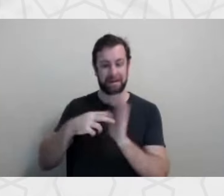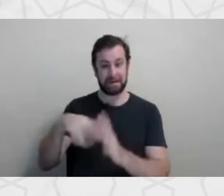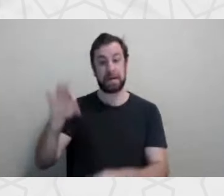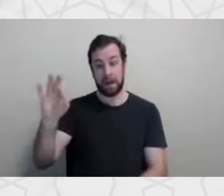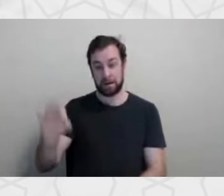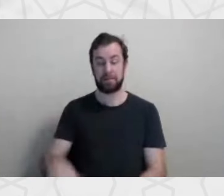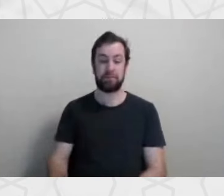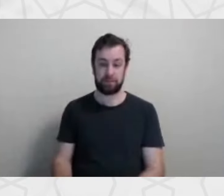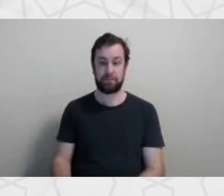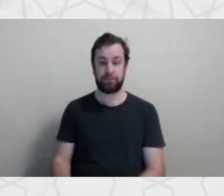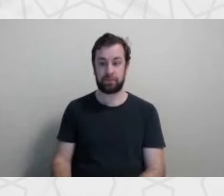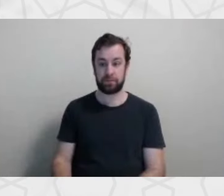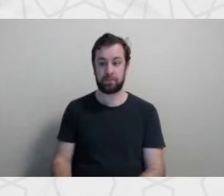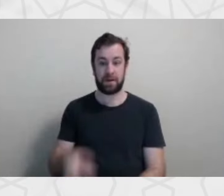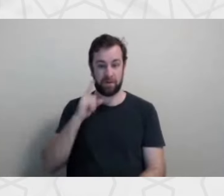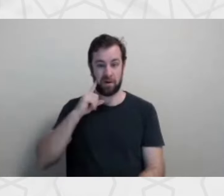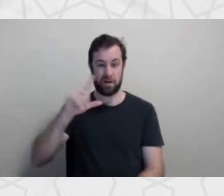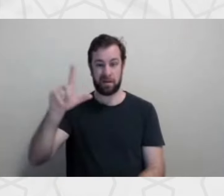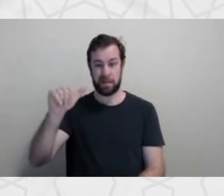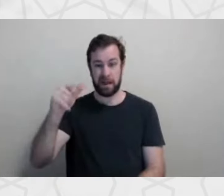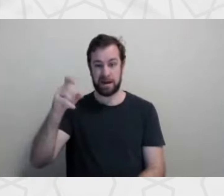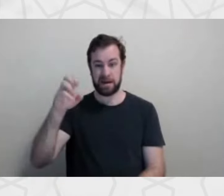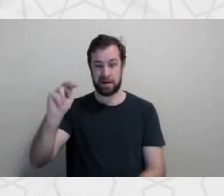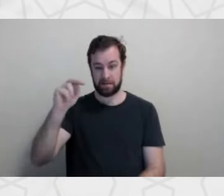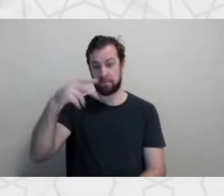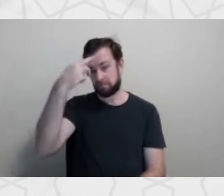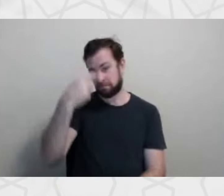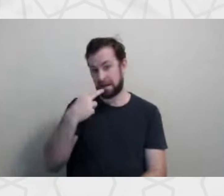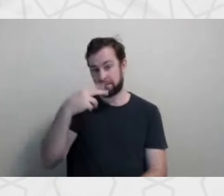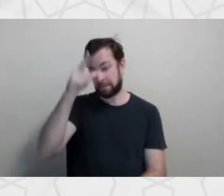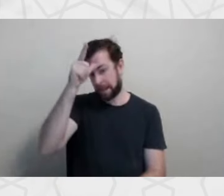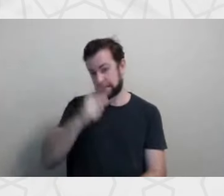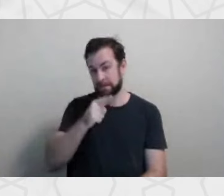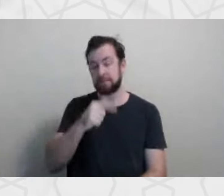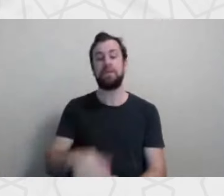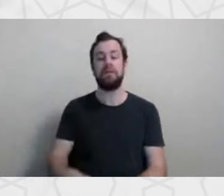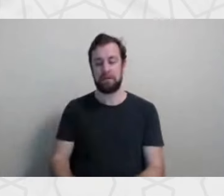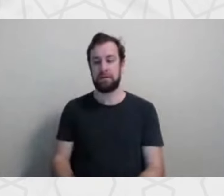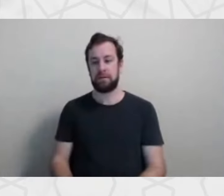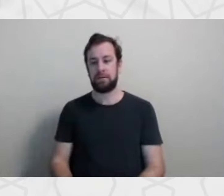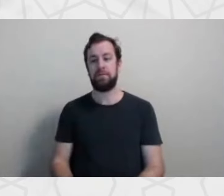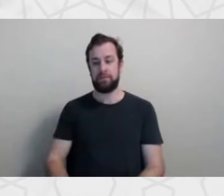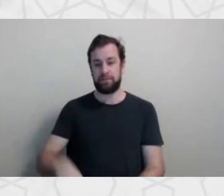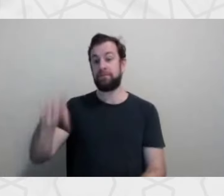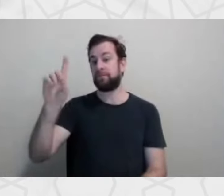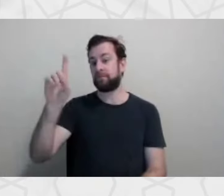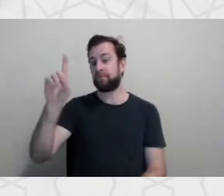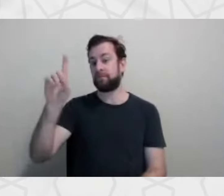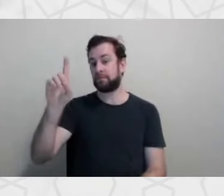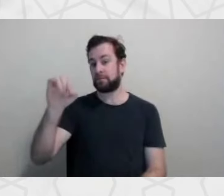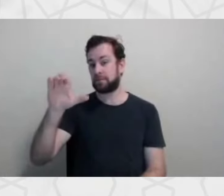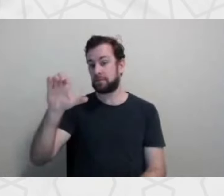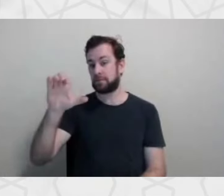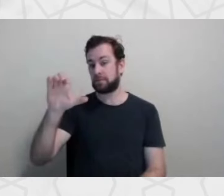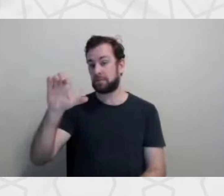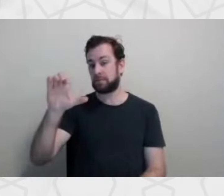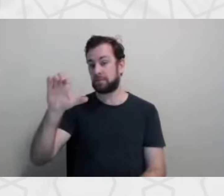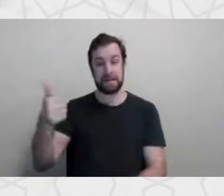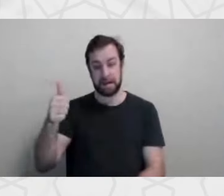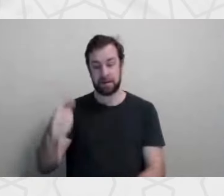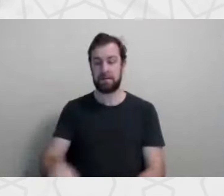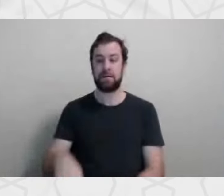November, and decem means 10 in Latin, December. December is the 10th